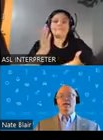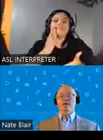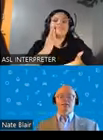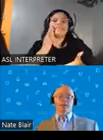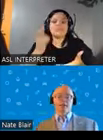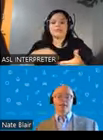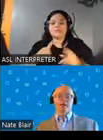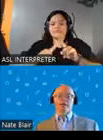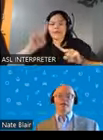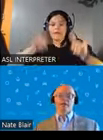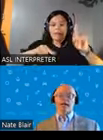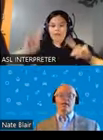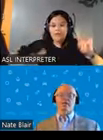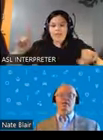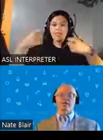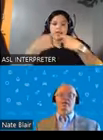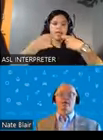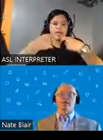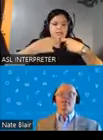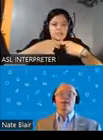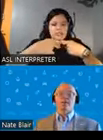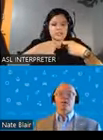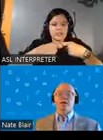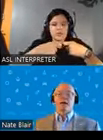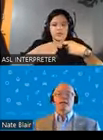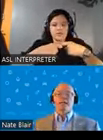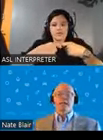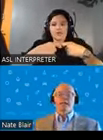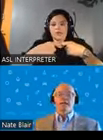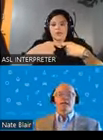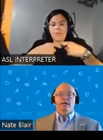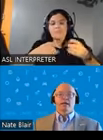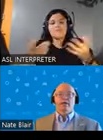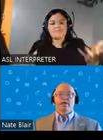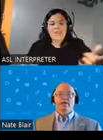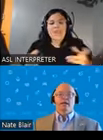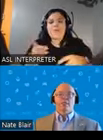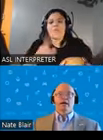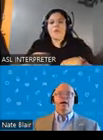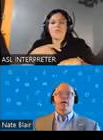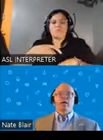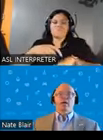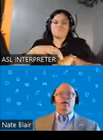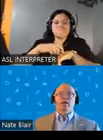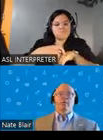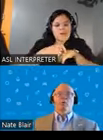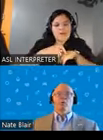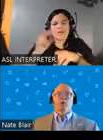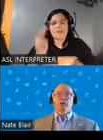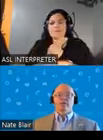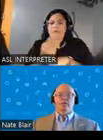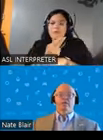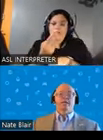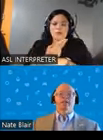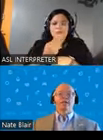and variations in land use, as well as thinking about more